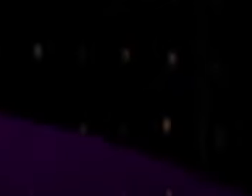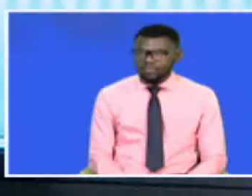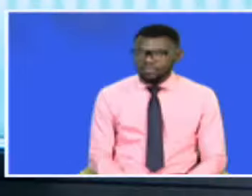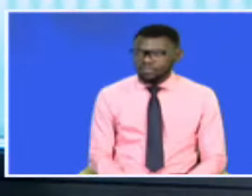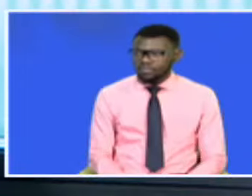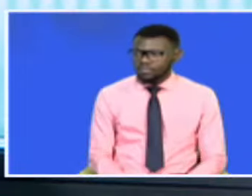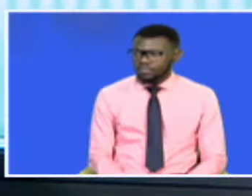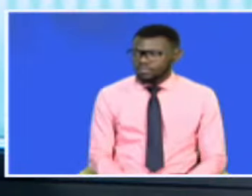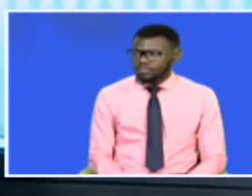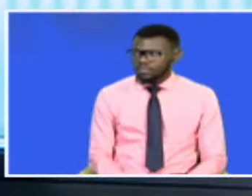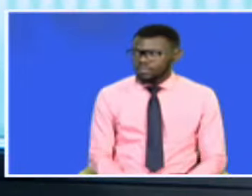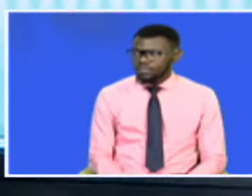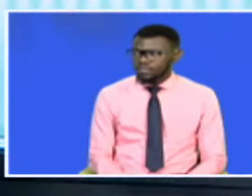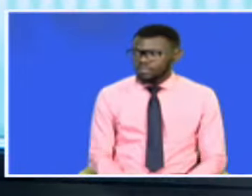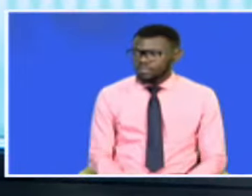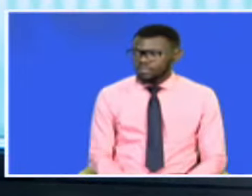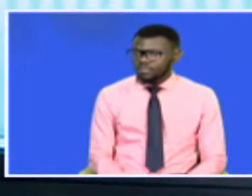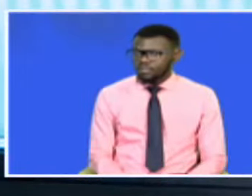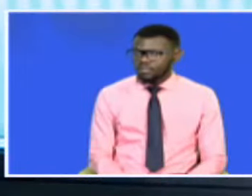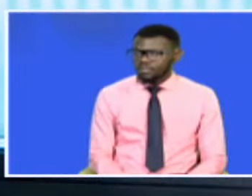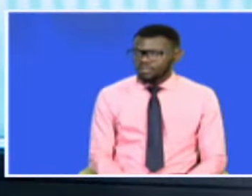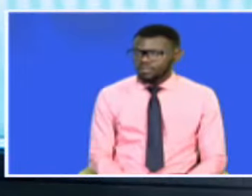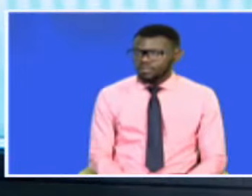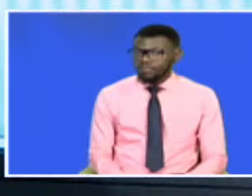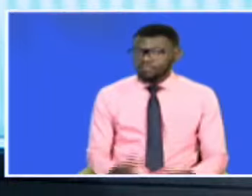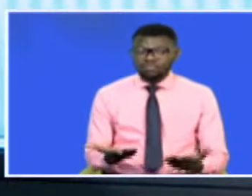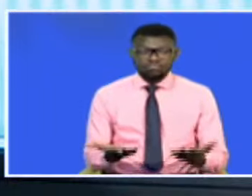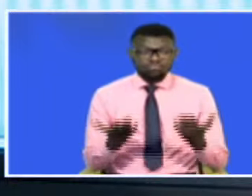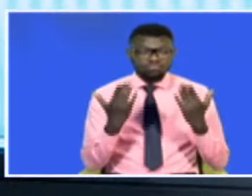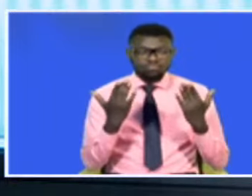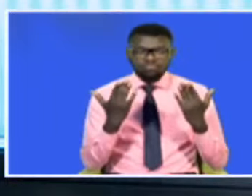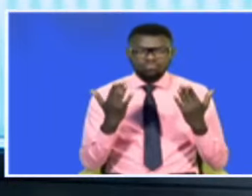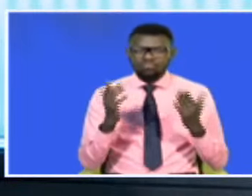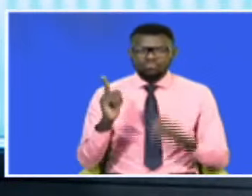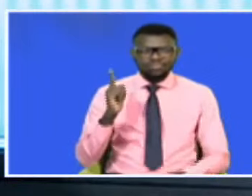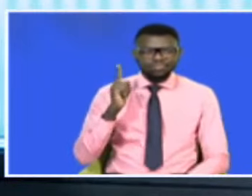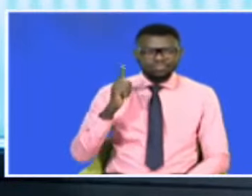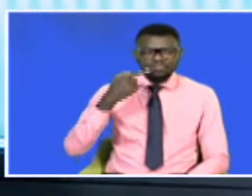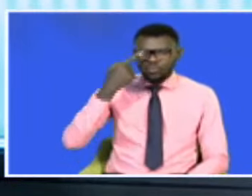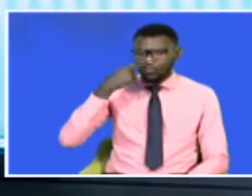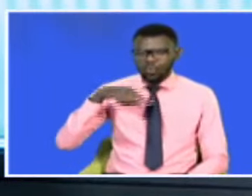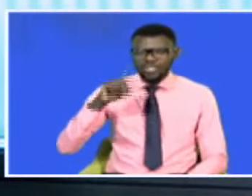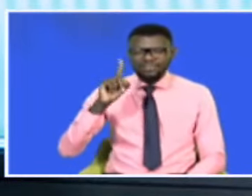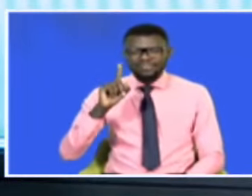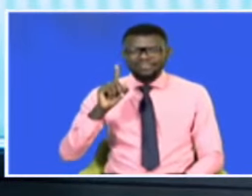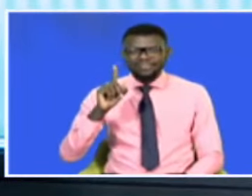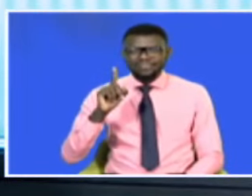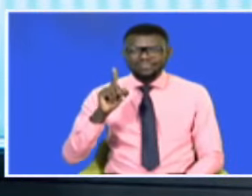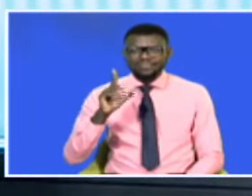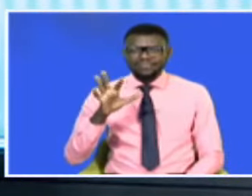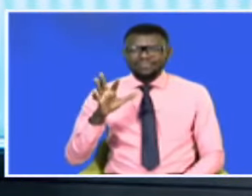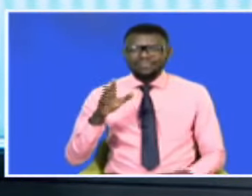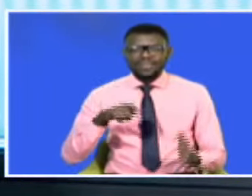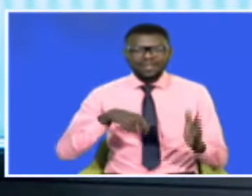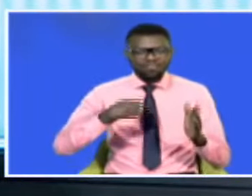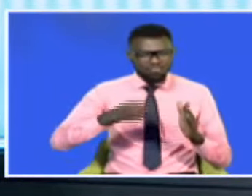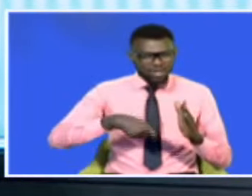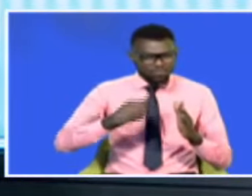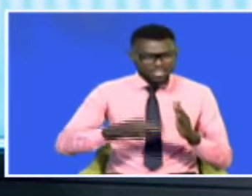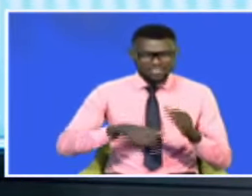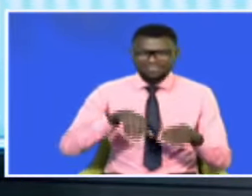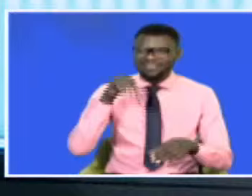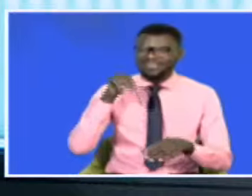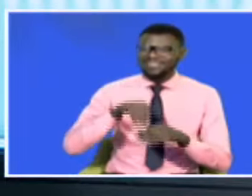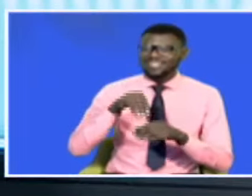this week on... Now, in order to enhance their legislative and policy framework surrounding manufacturing and